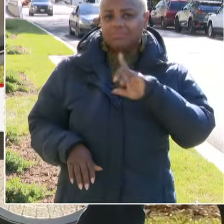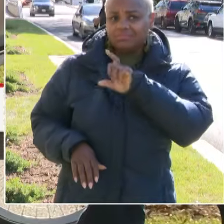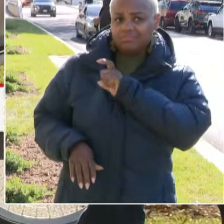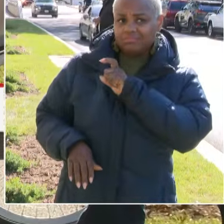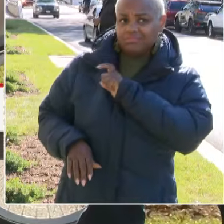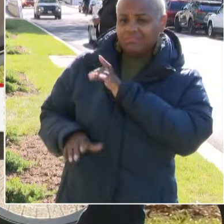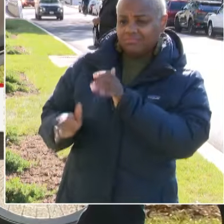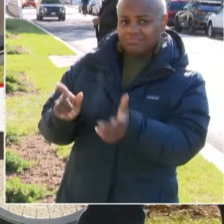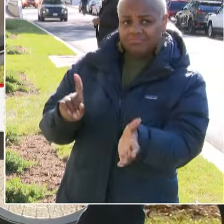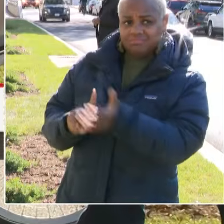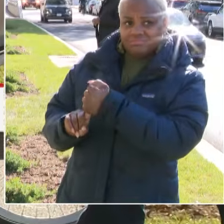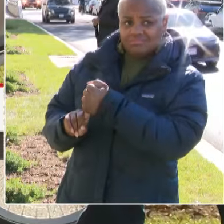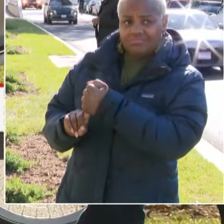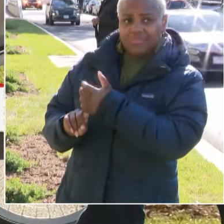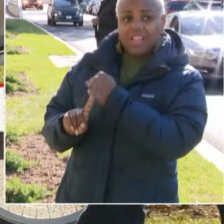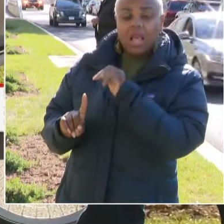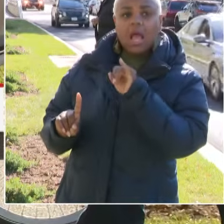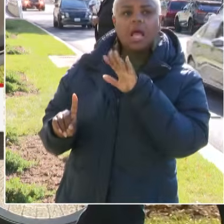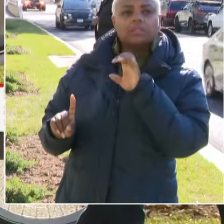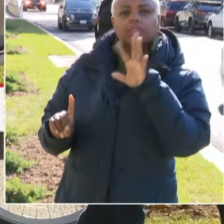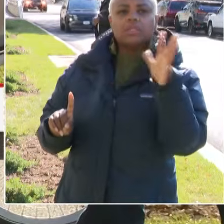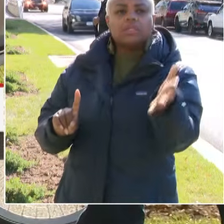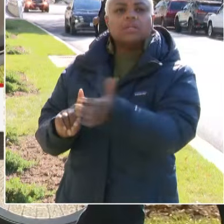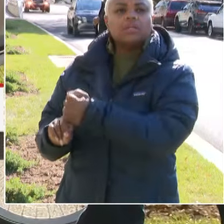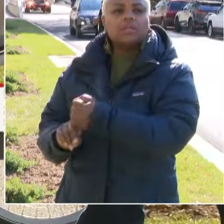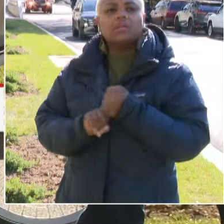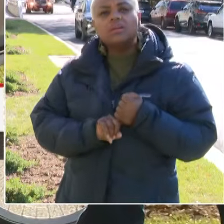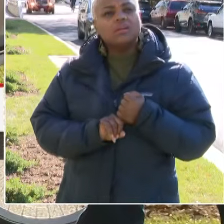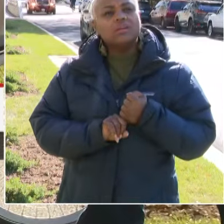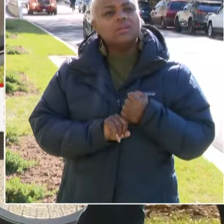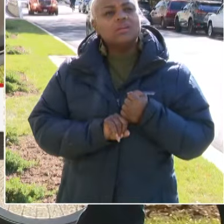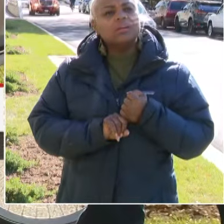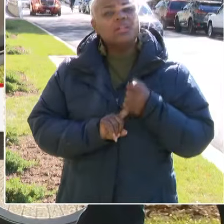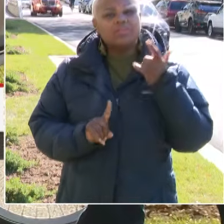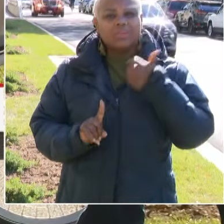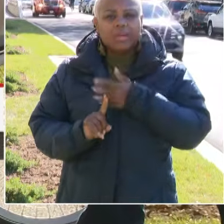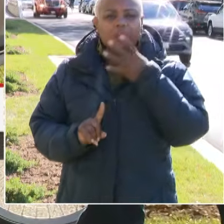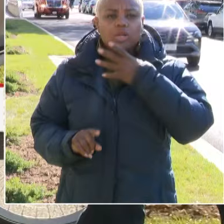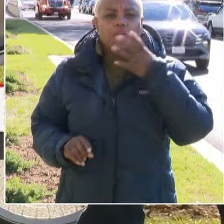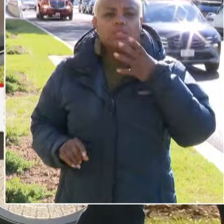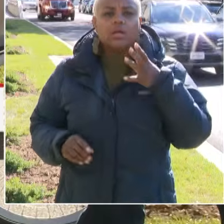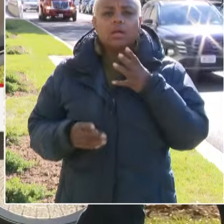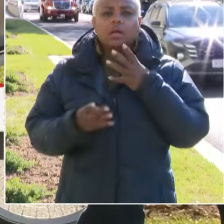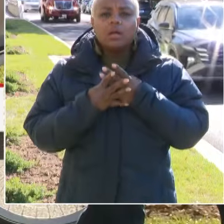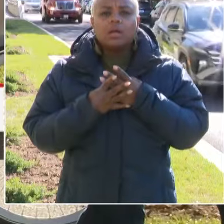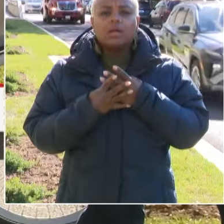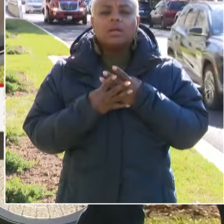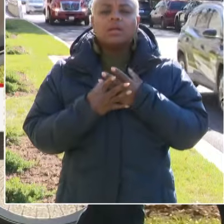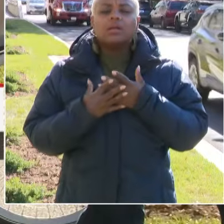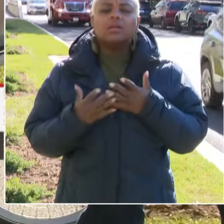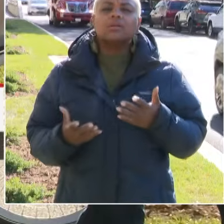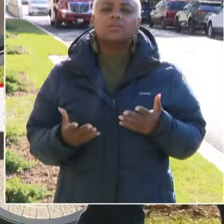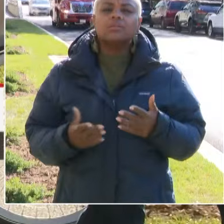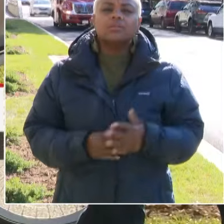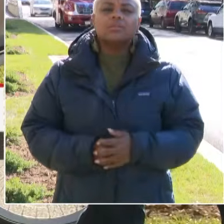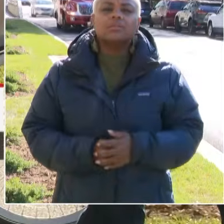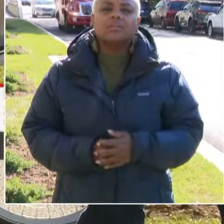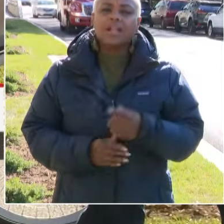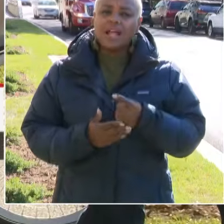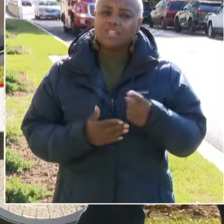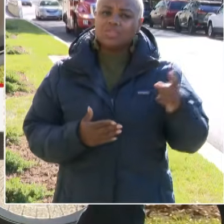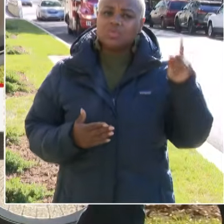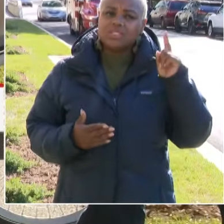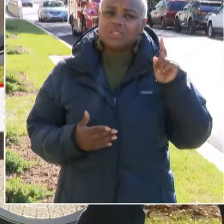him into custody on an immigration detainer. Last week also there was a lieutenant